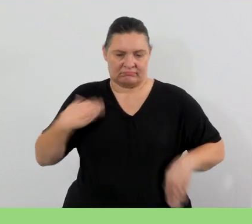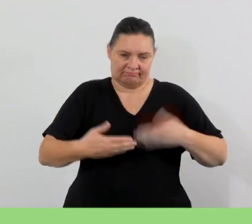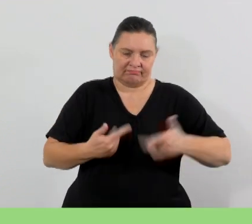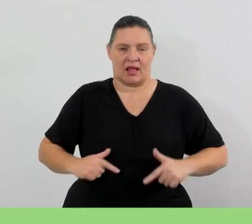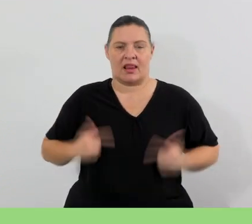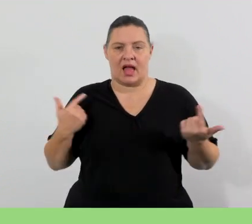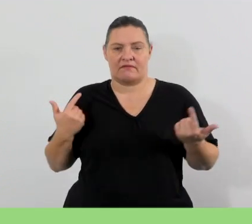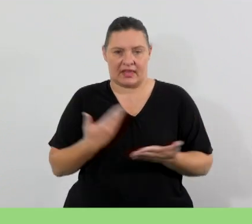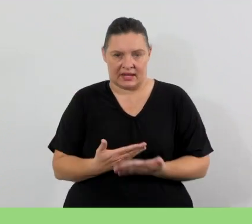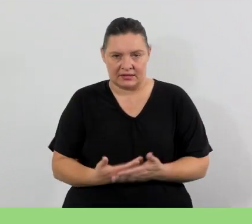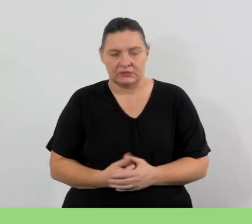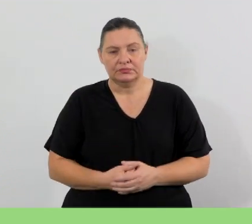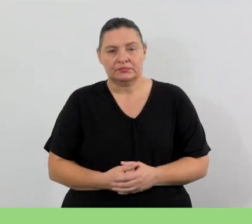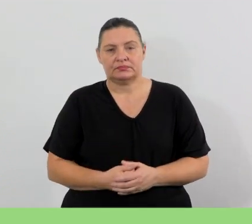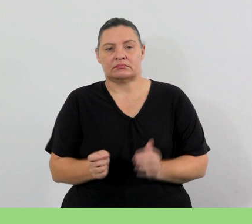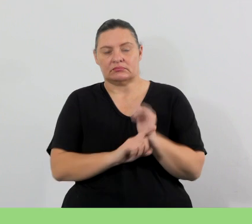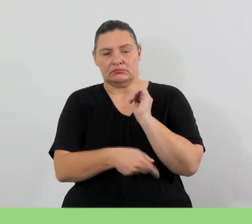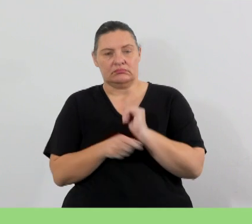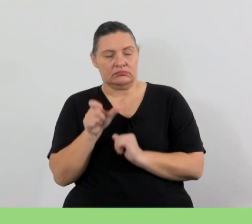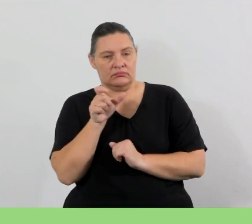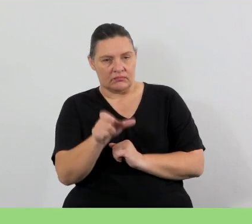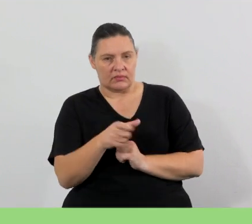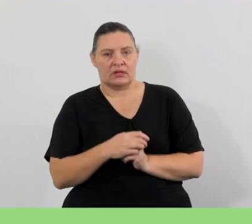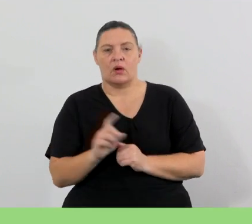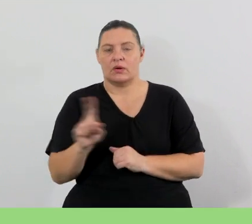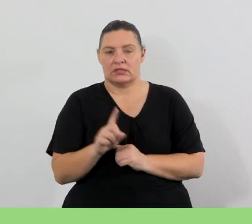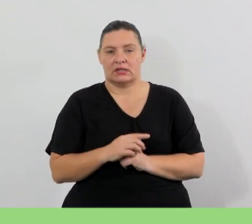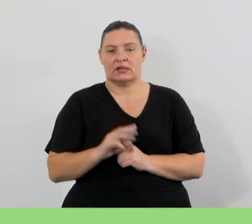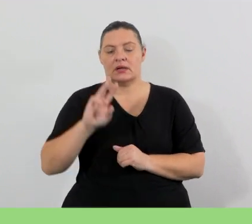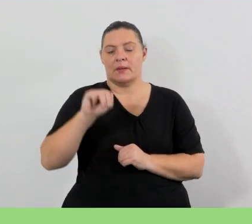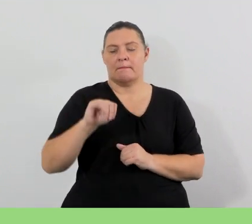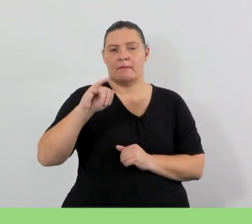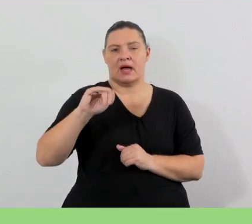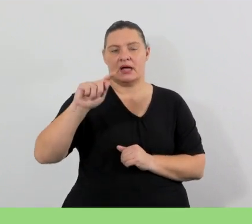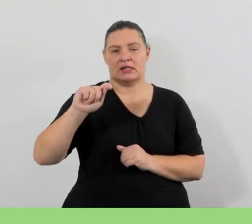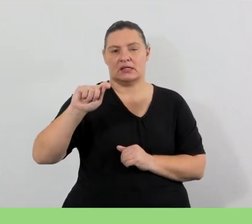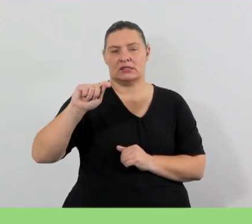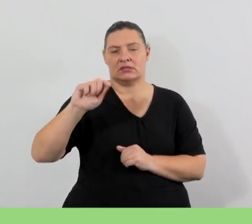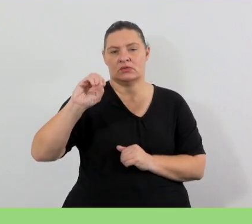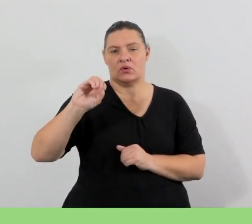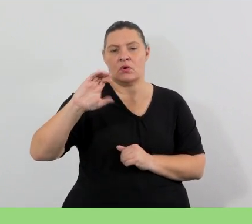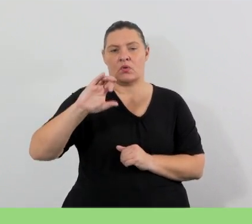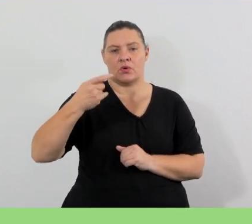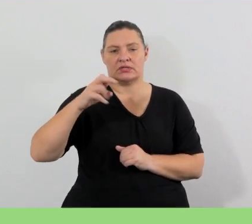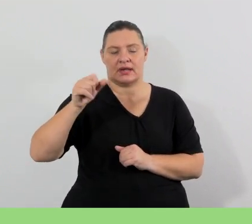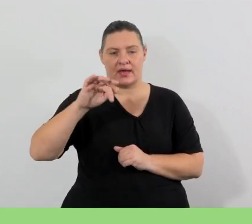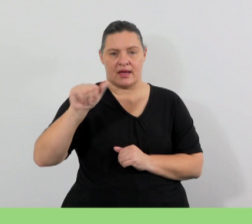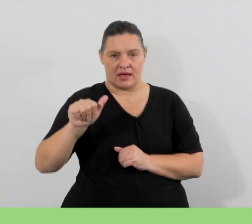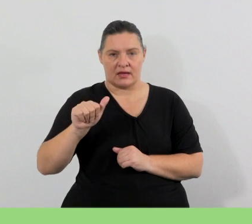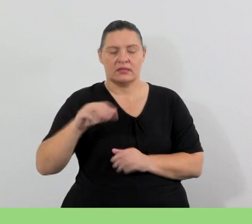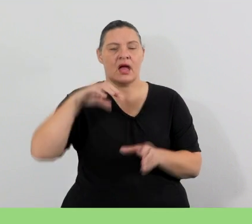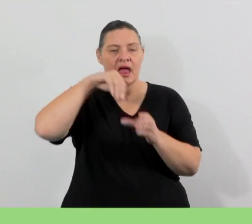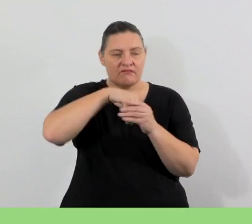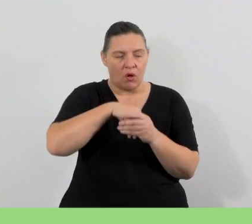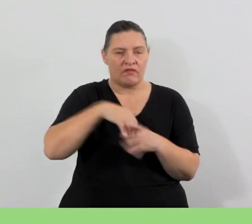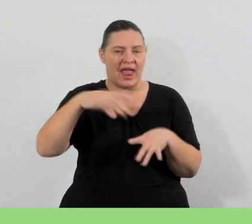need to go about our lives. And our last term that we were introduced to during this lesson was the mitochondria. This is a